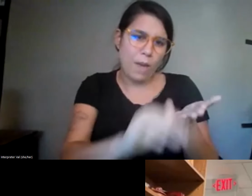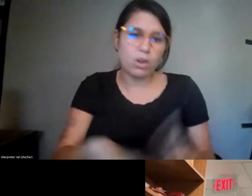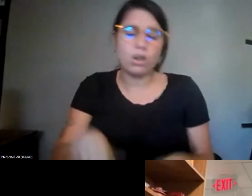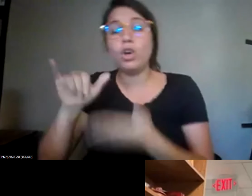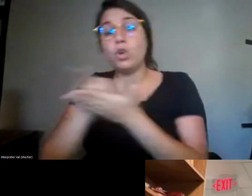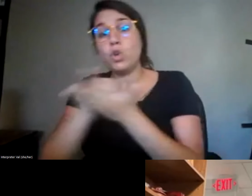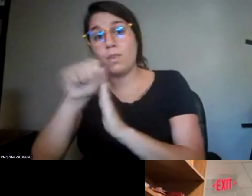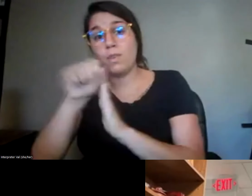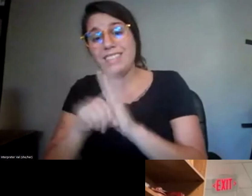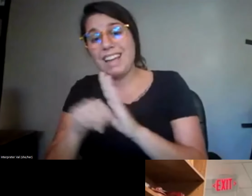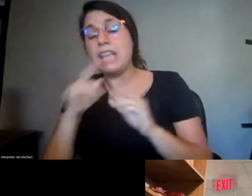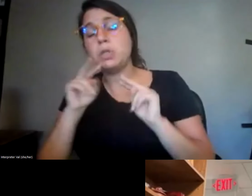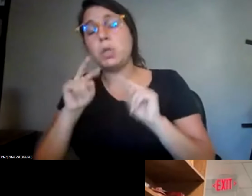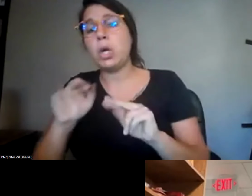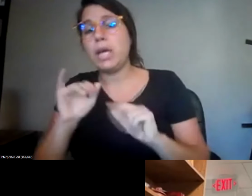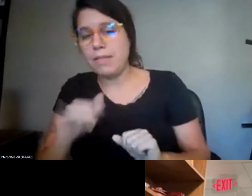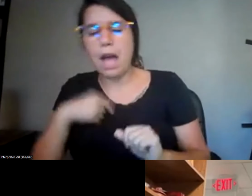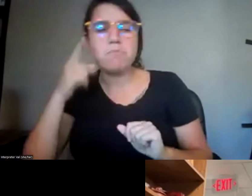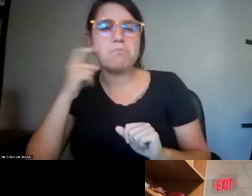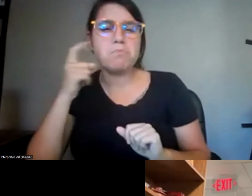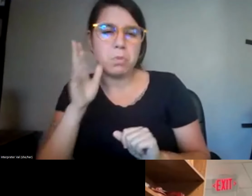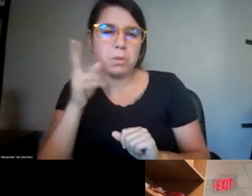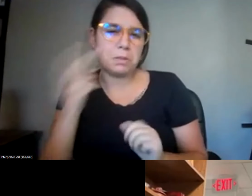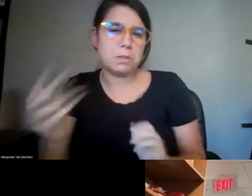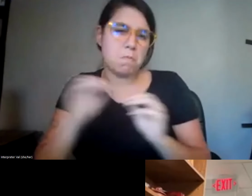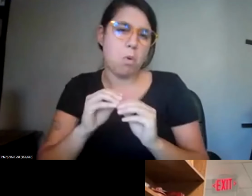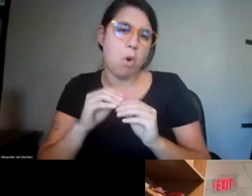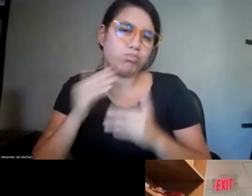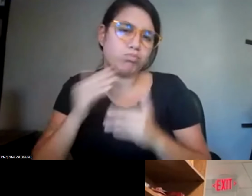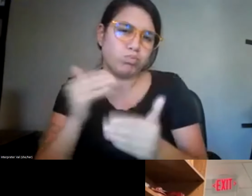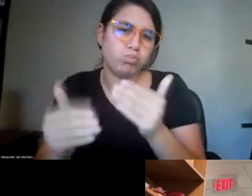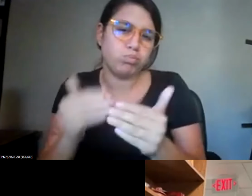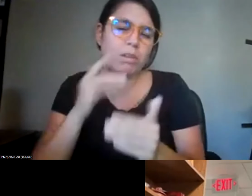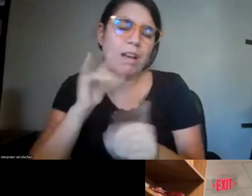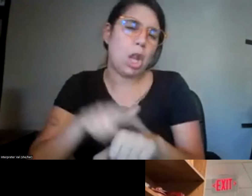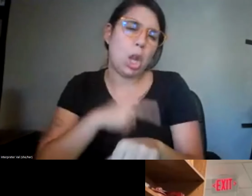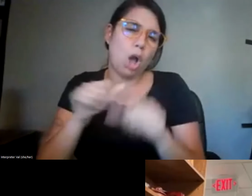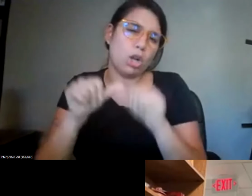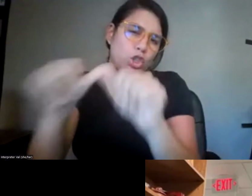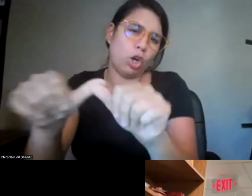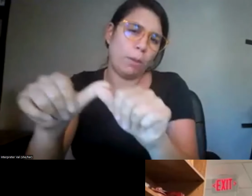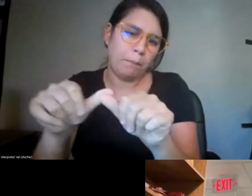that. And I suspect you'll see more to come. So that's more of a longer term development.